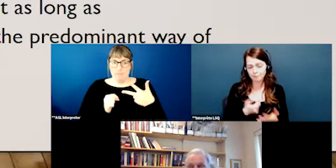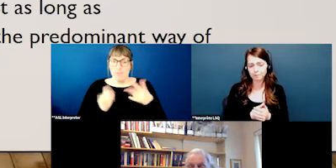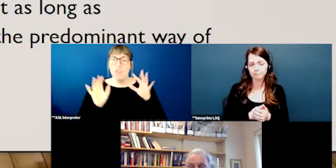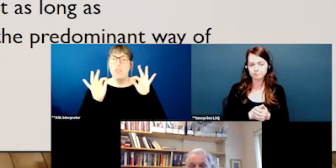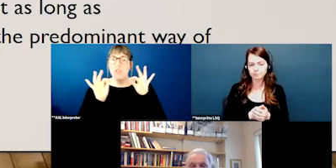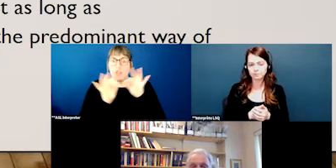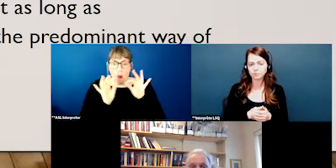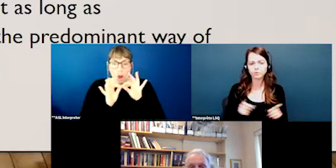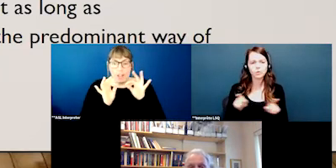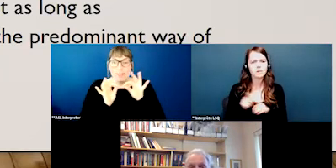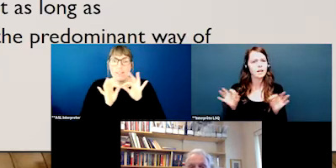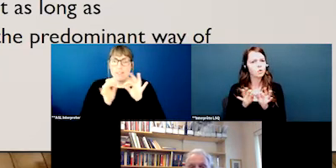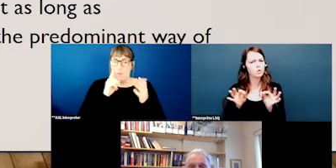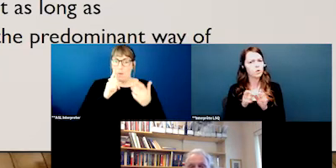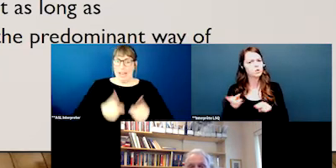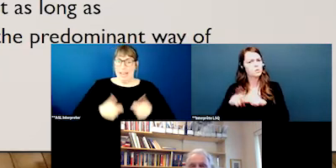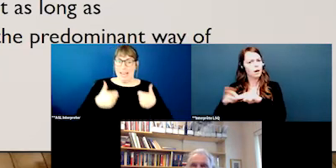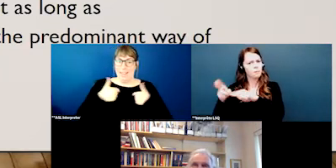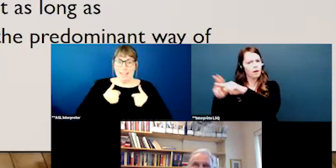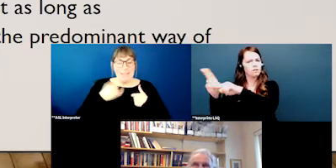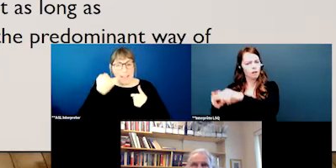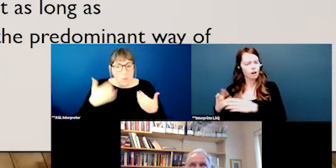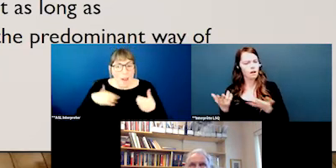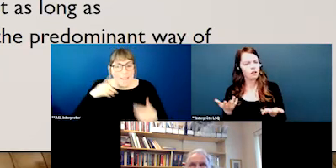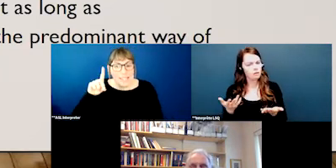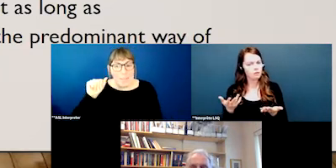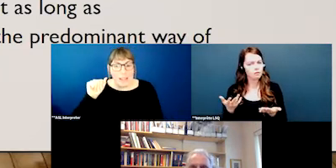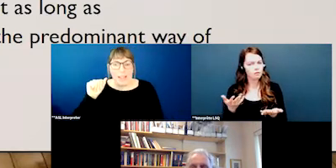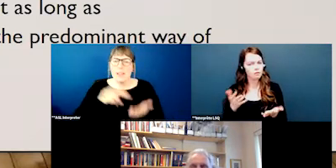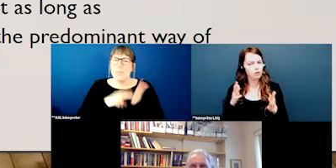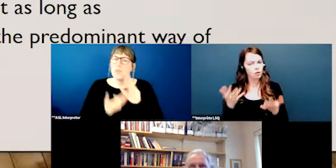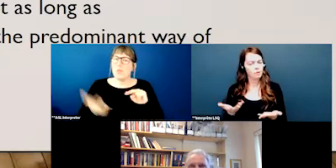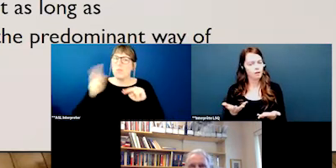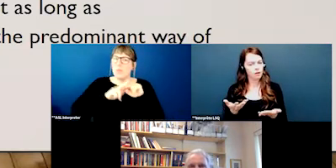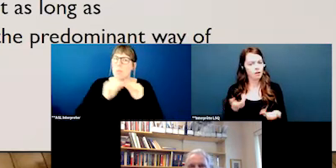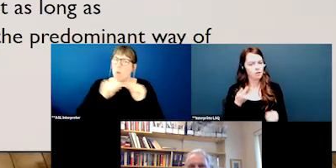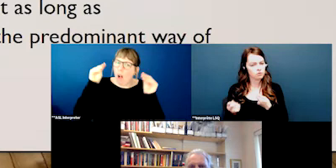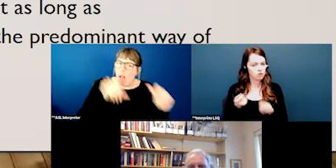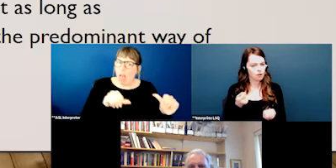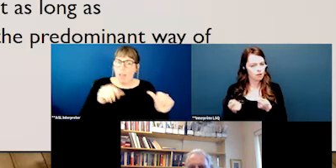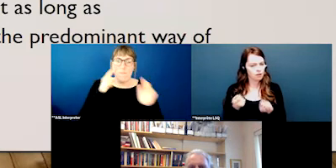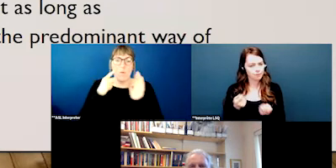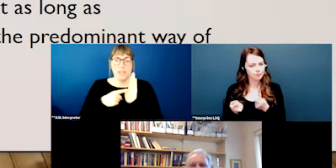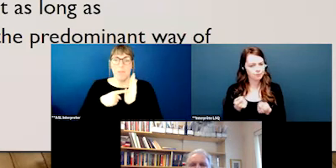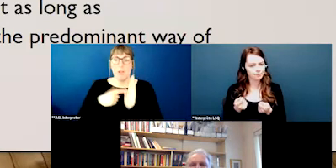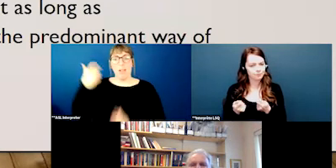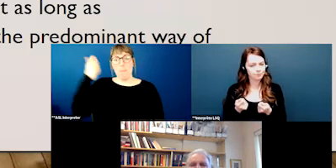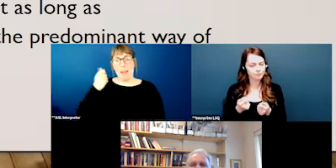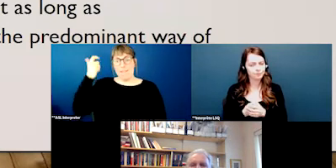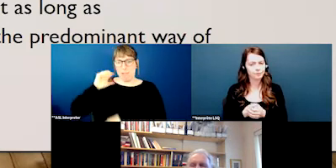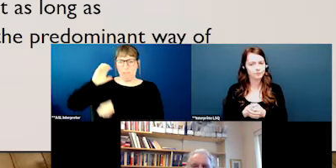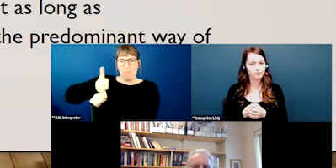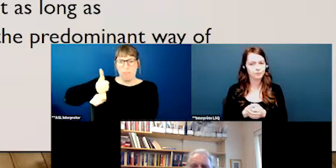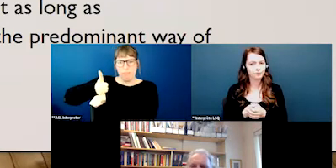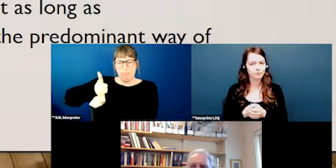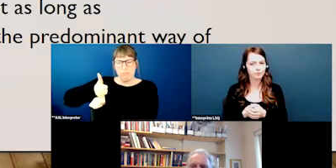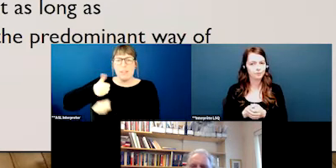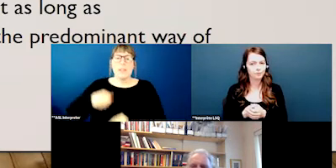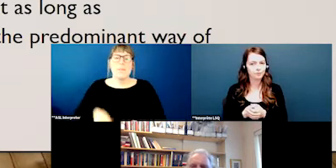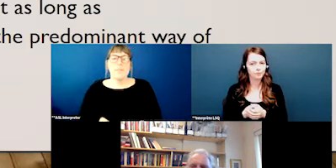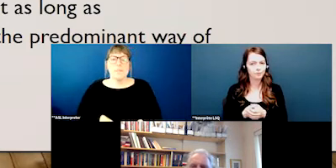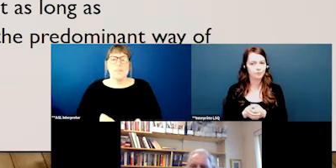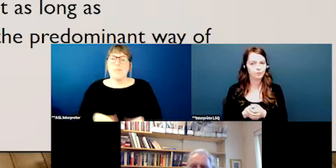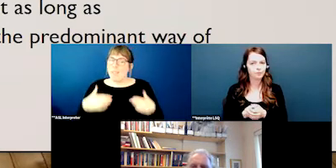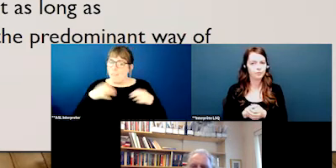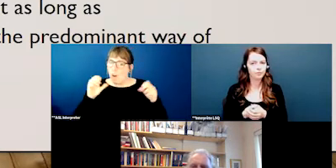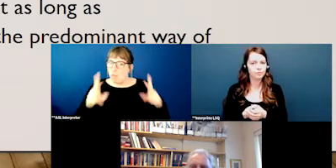in particular of living with a disability, in how the benefit amount is actually set. And again, there's some opportunities